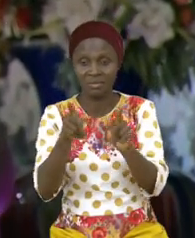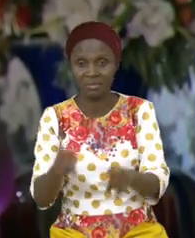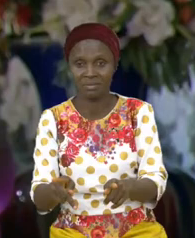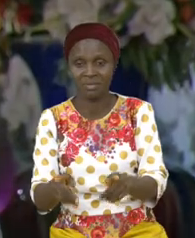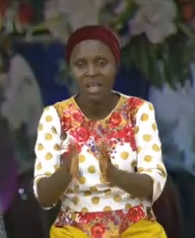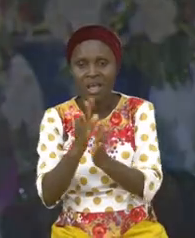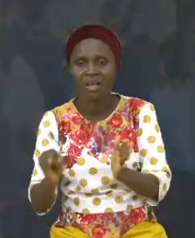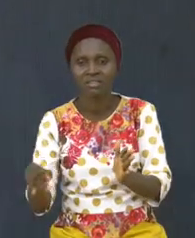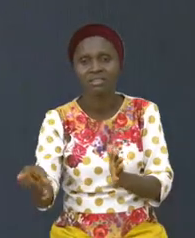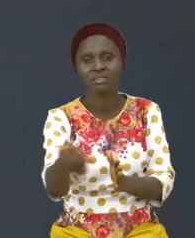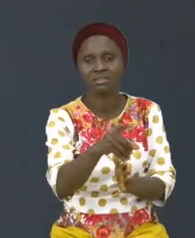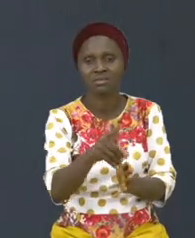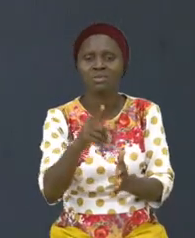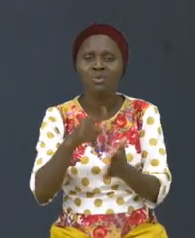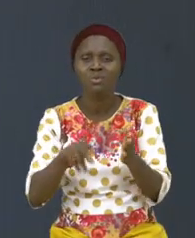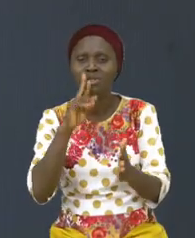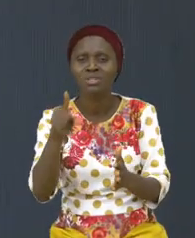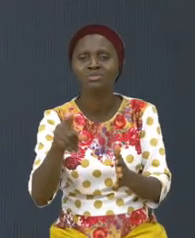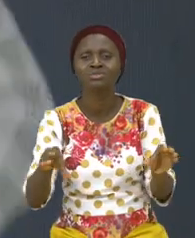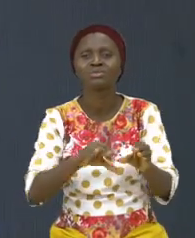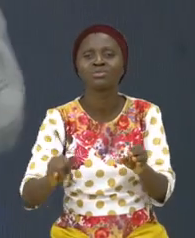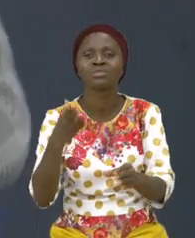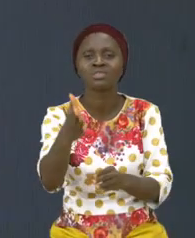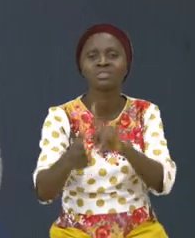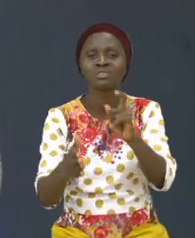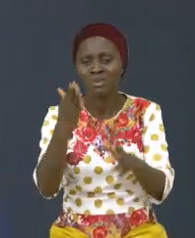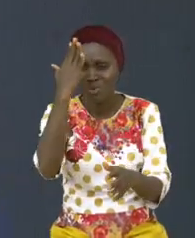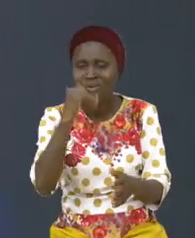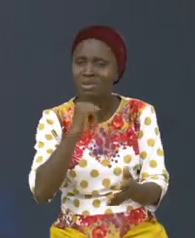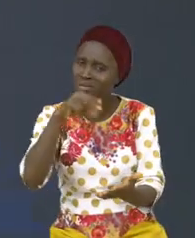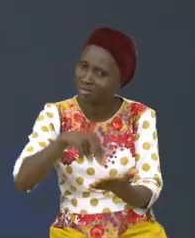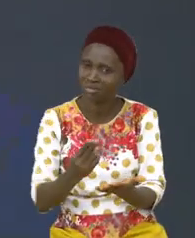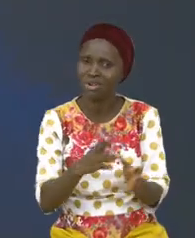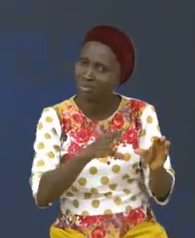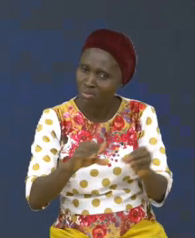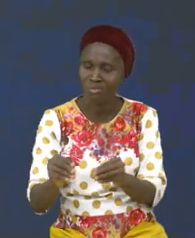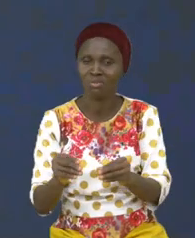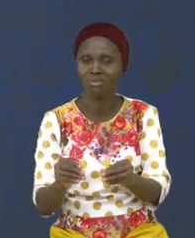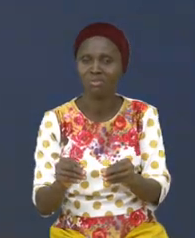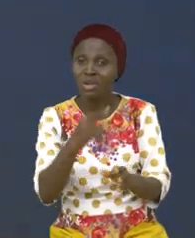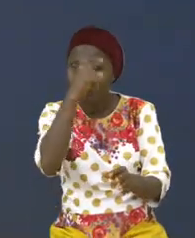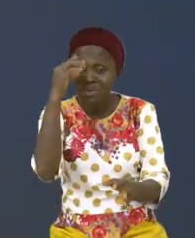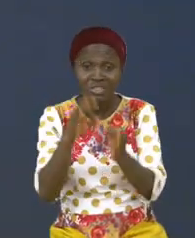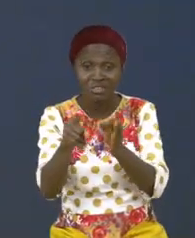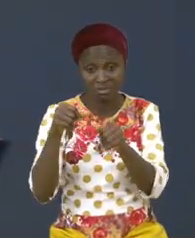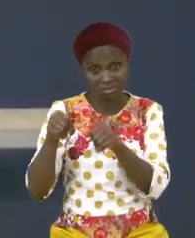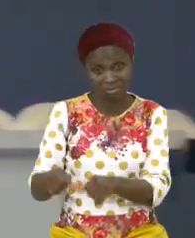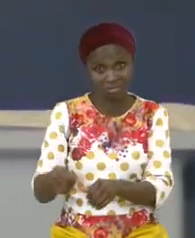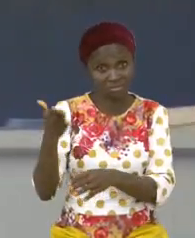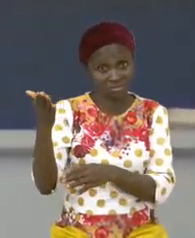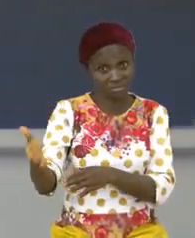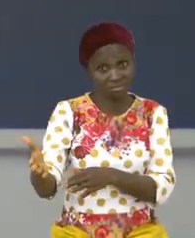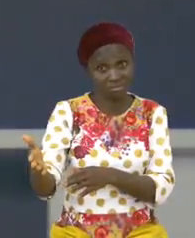what are you doing there? Why don't you get up? Why don't you move? Because if you remain